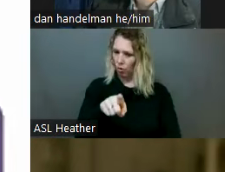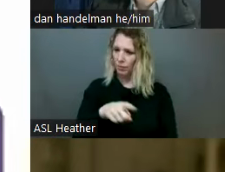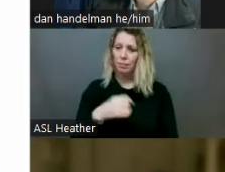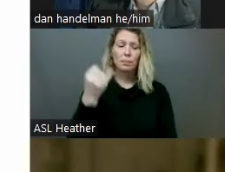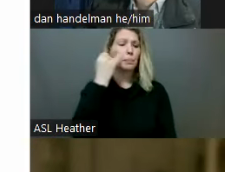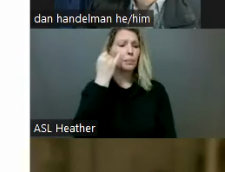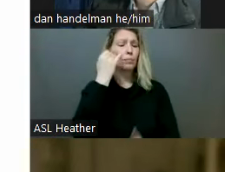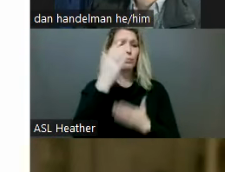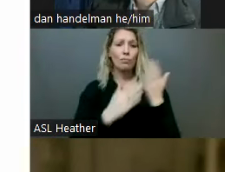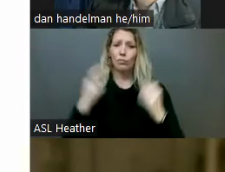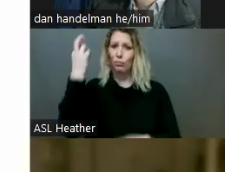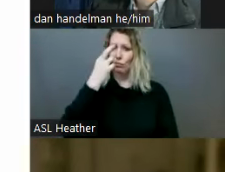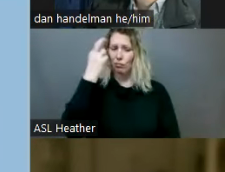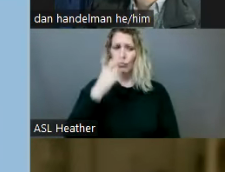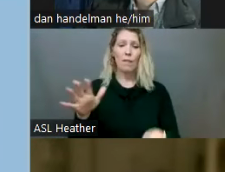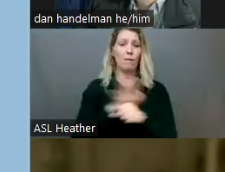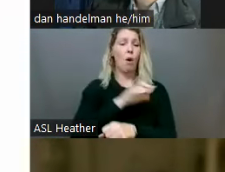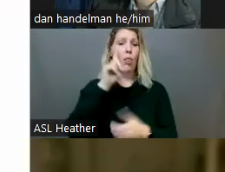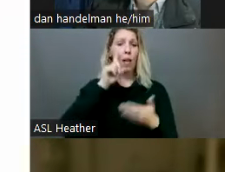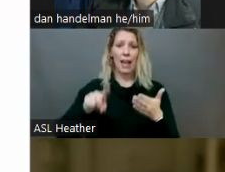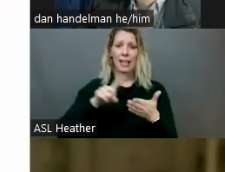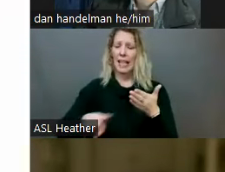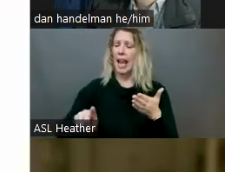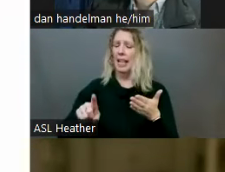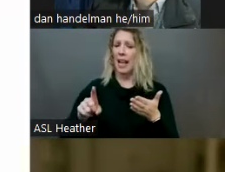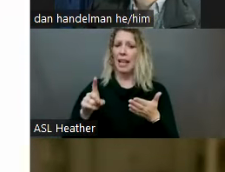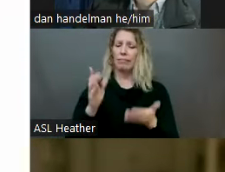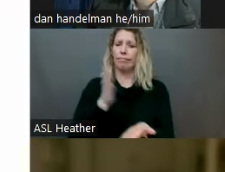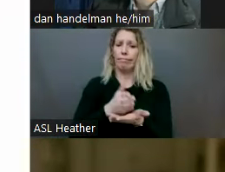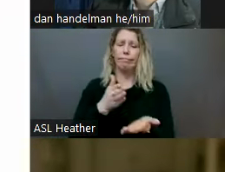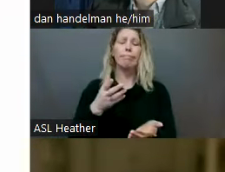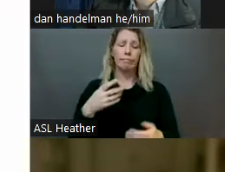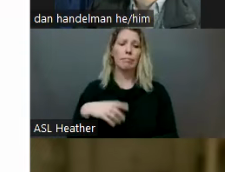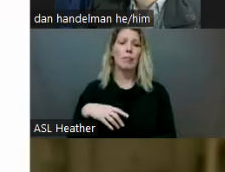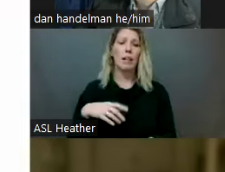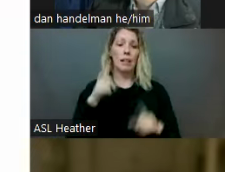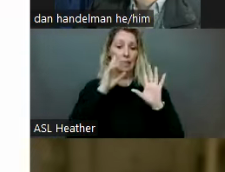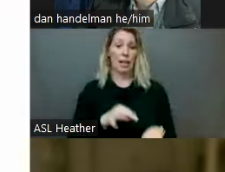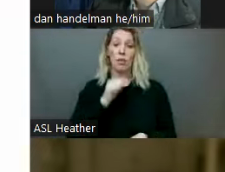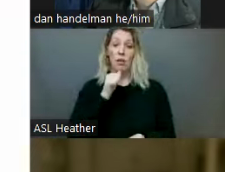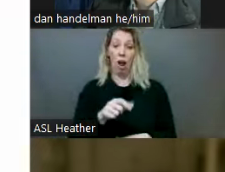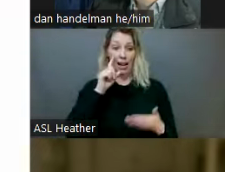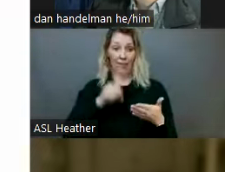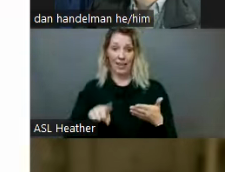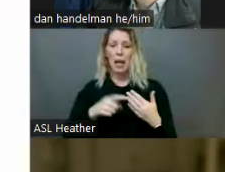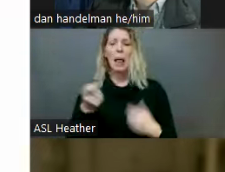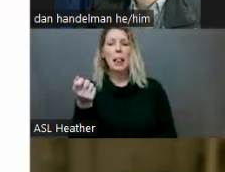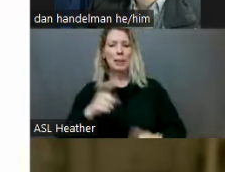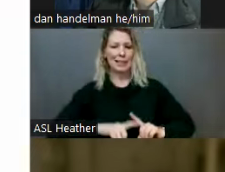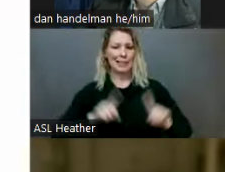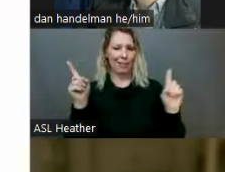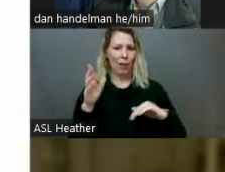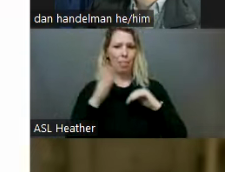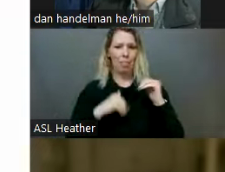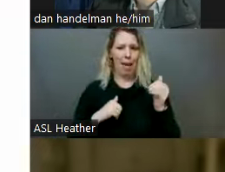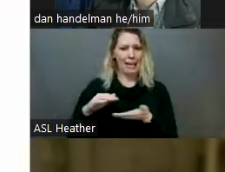some reason the full investigation is called off by investigators, a decision not to investigate, which is slightly different from a